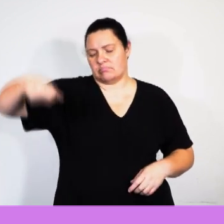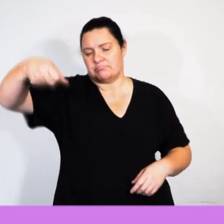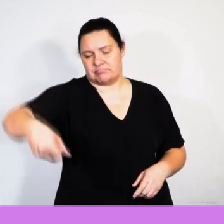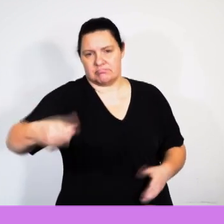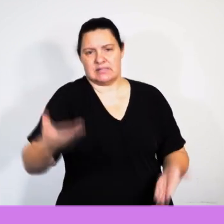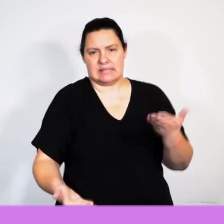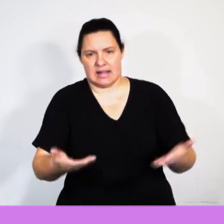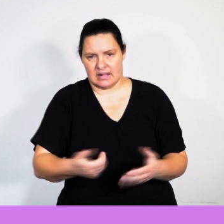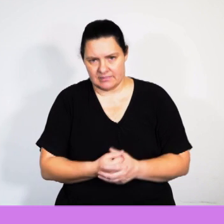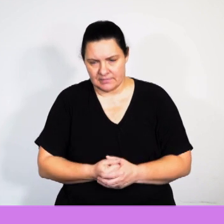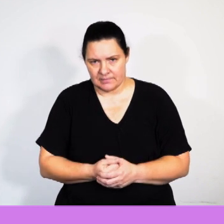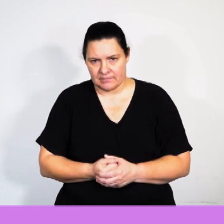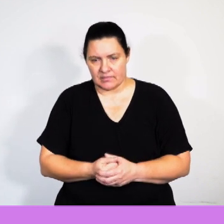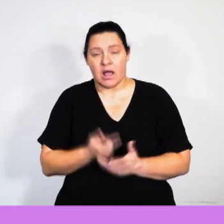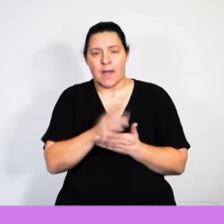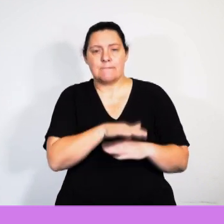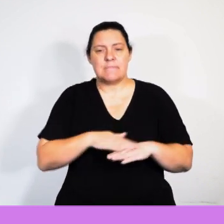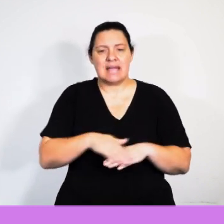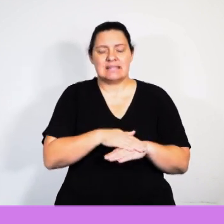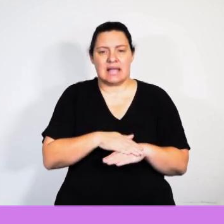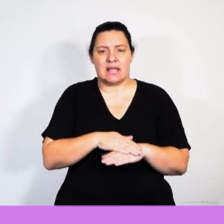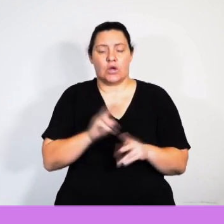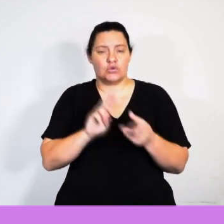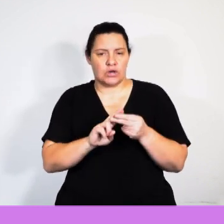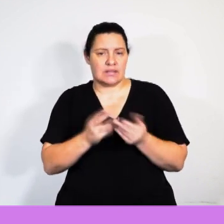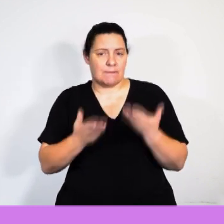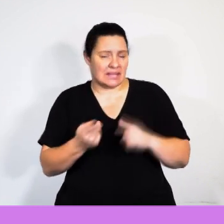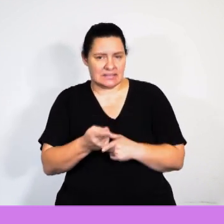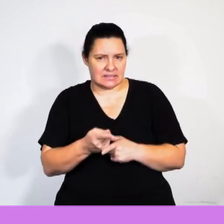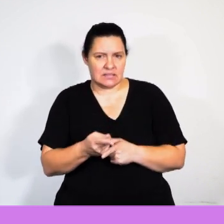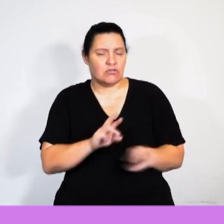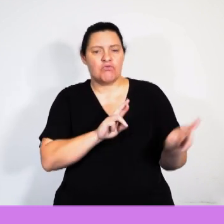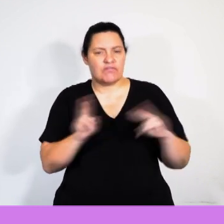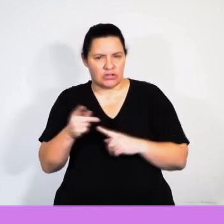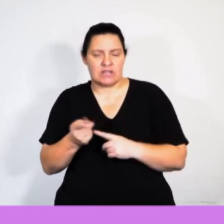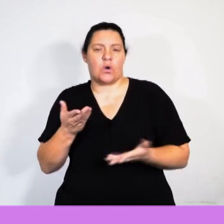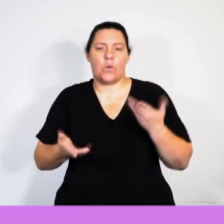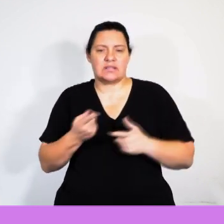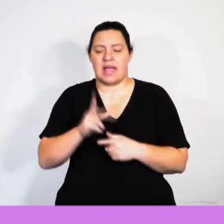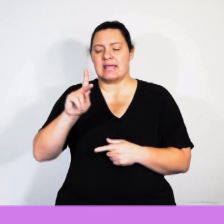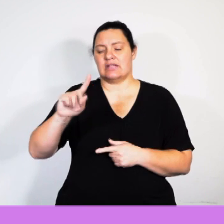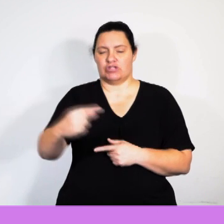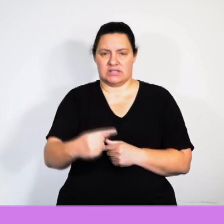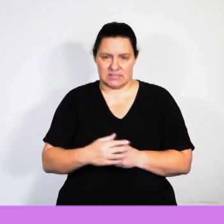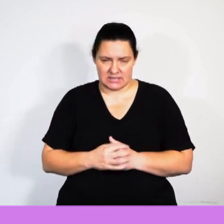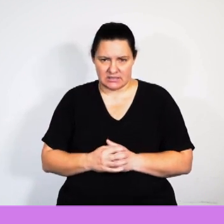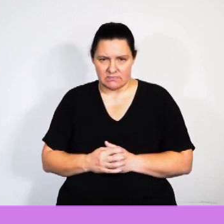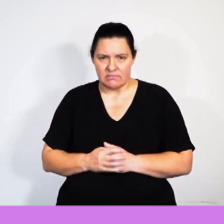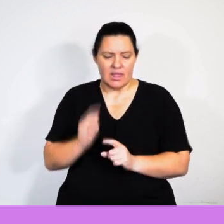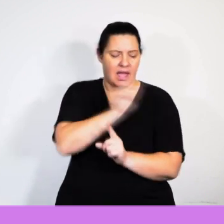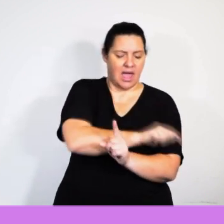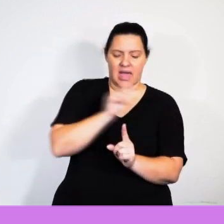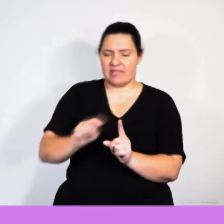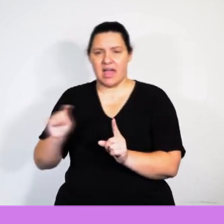luggages scale. The basic unit of mass, which is sometimes referred to as weight, is